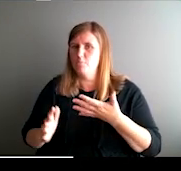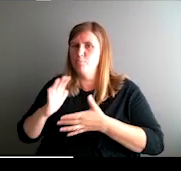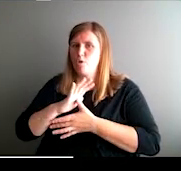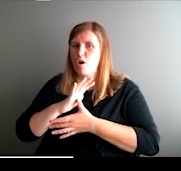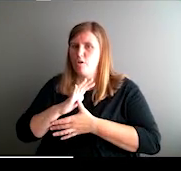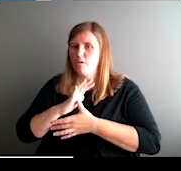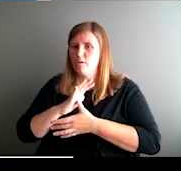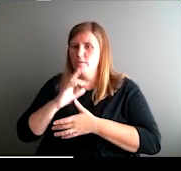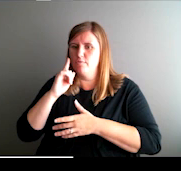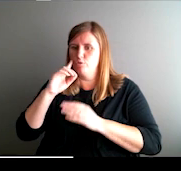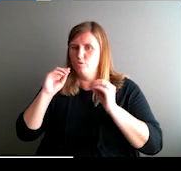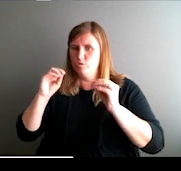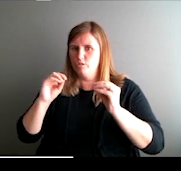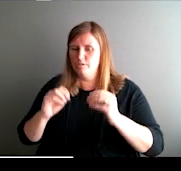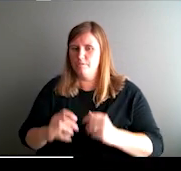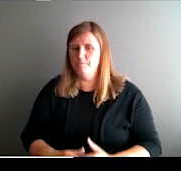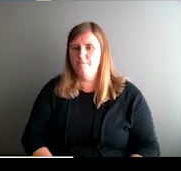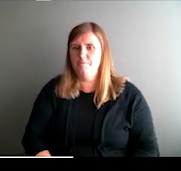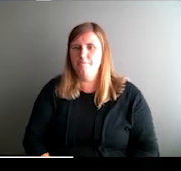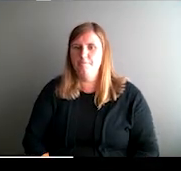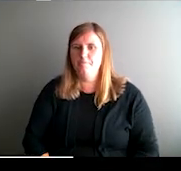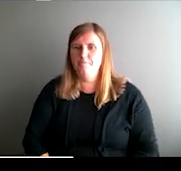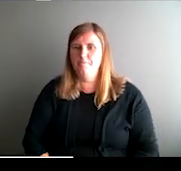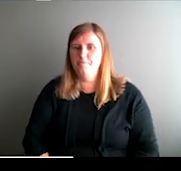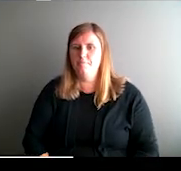for instruction.